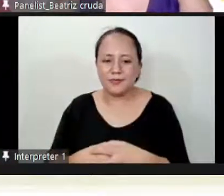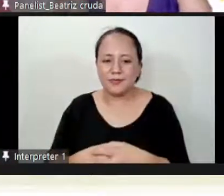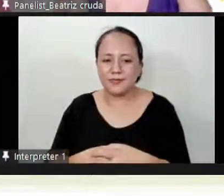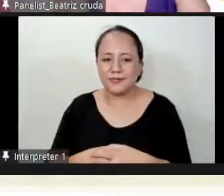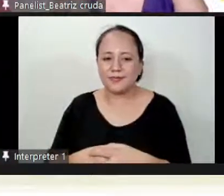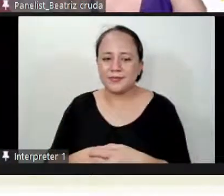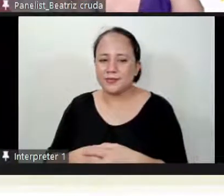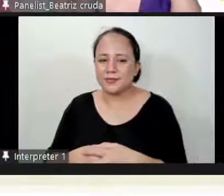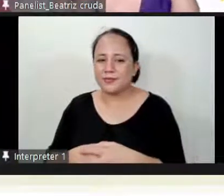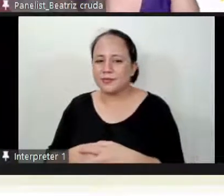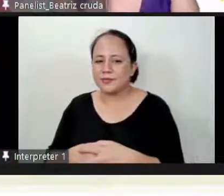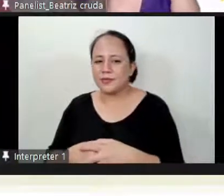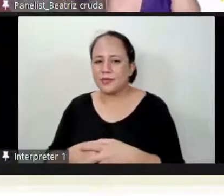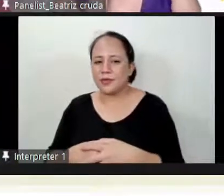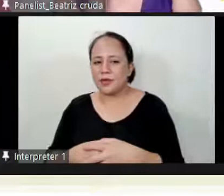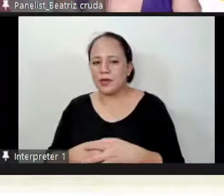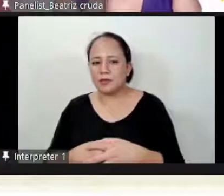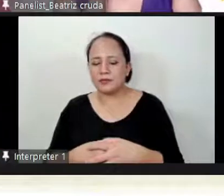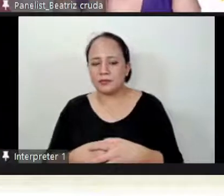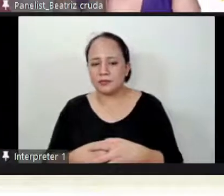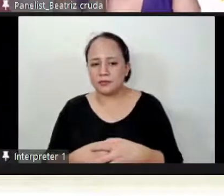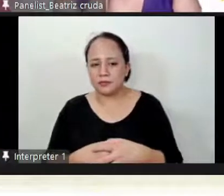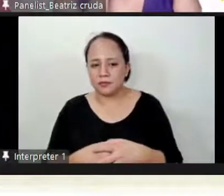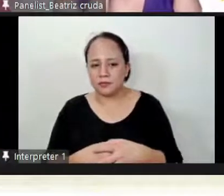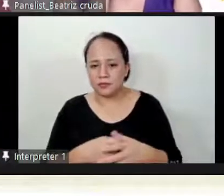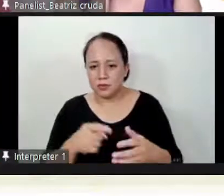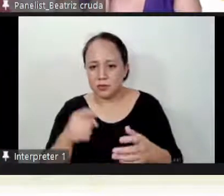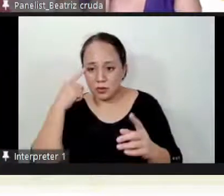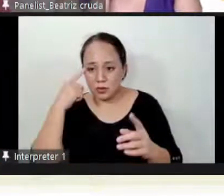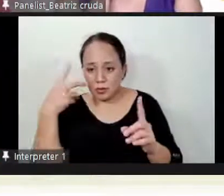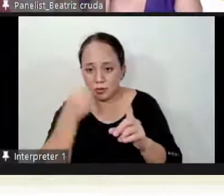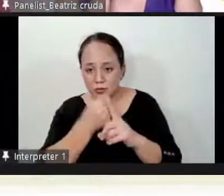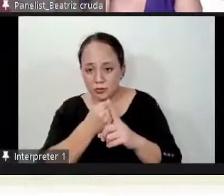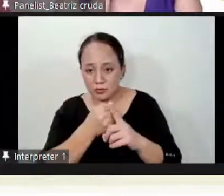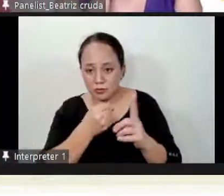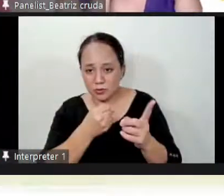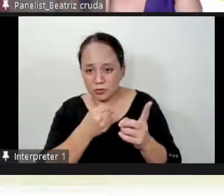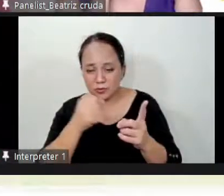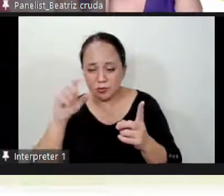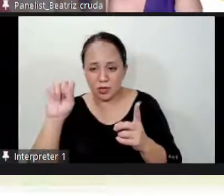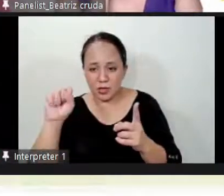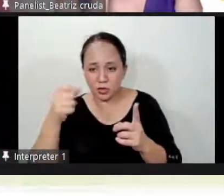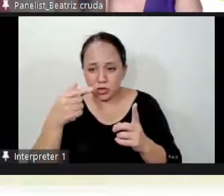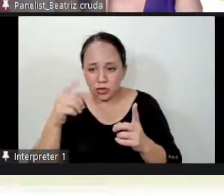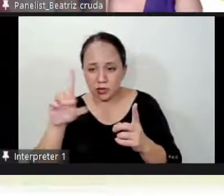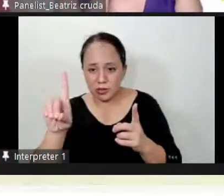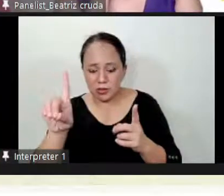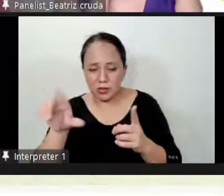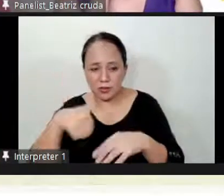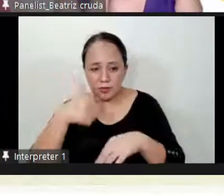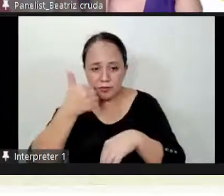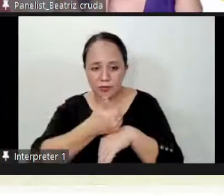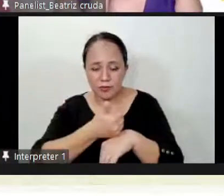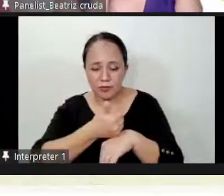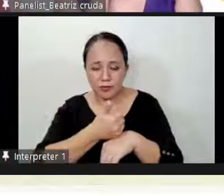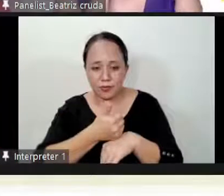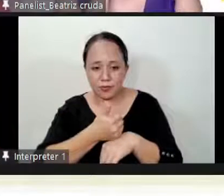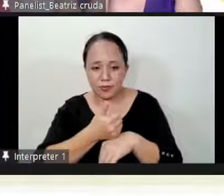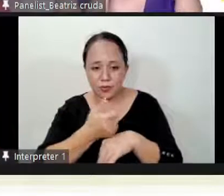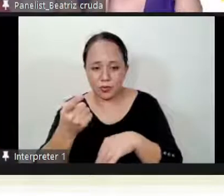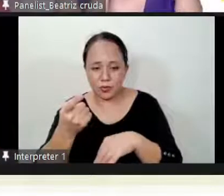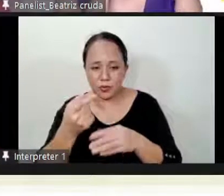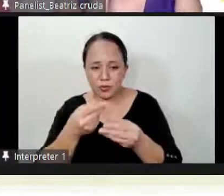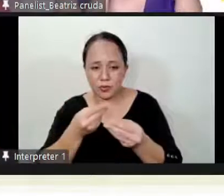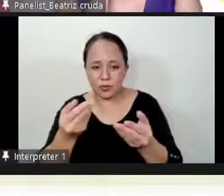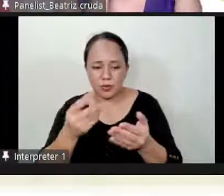you think we can achieve the target for the SDG that was set for us to reduce